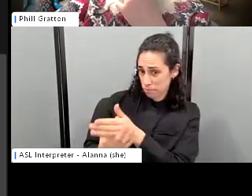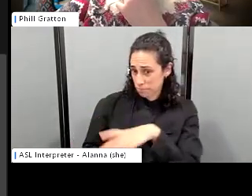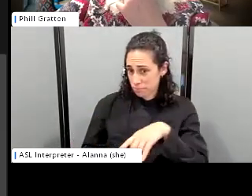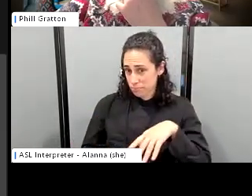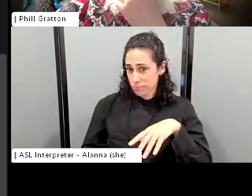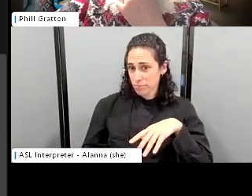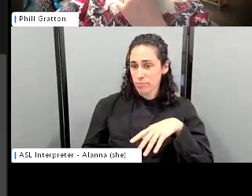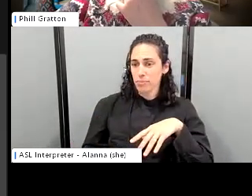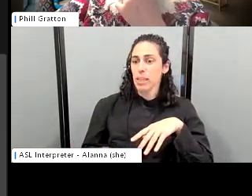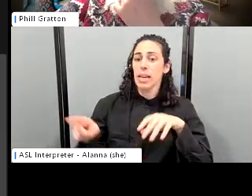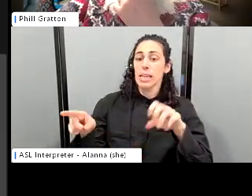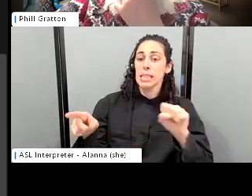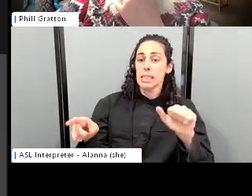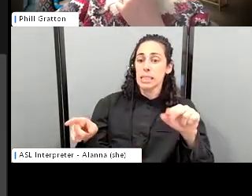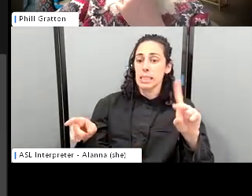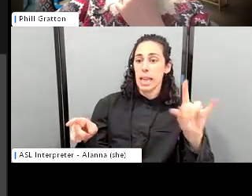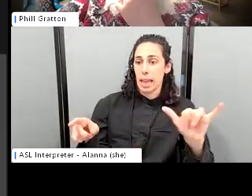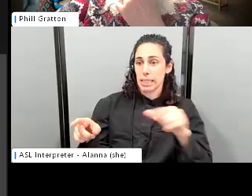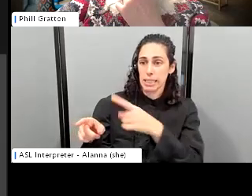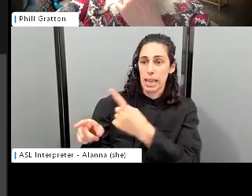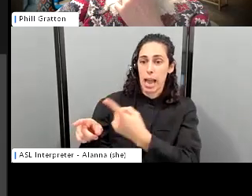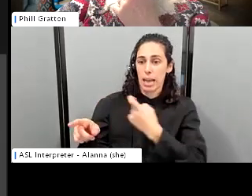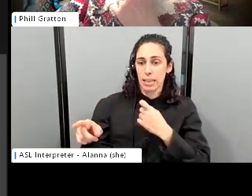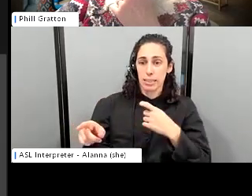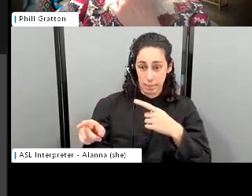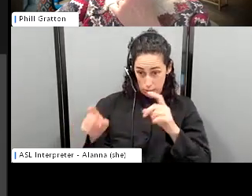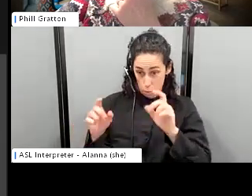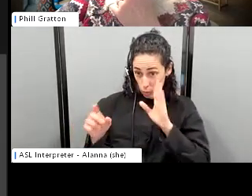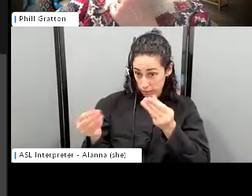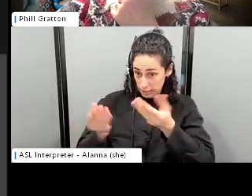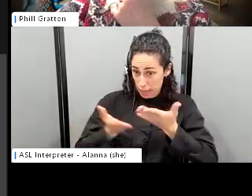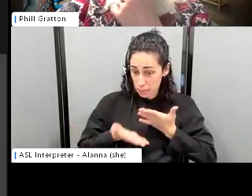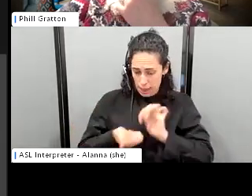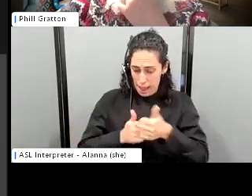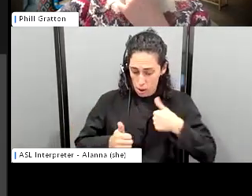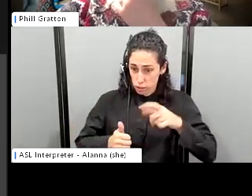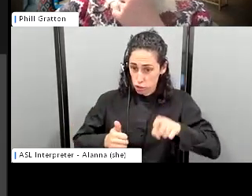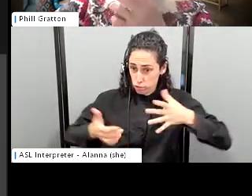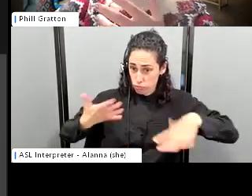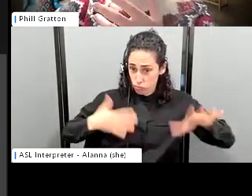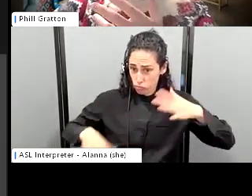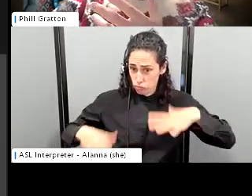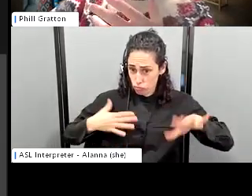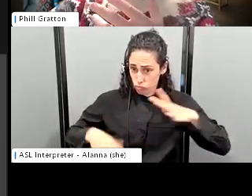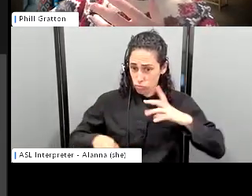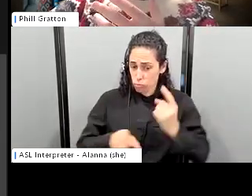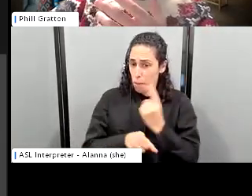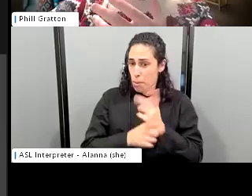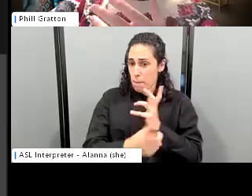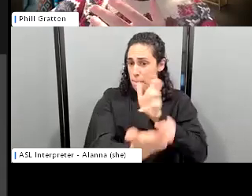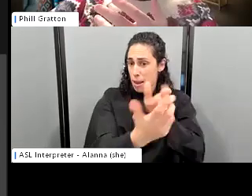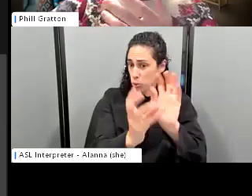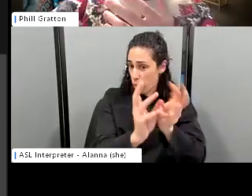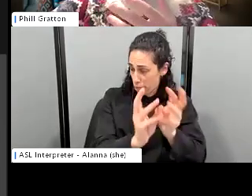really, Sandy says, okay, that's all very good. Can it tell her how to dress for the weather? So yeah, of course. Ask it.